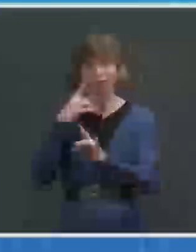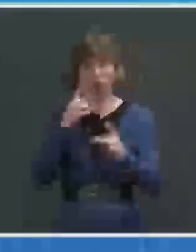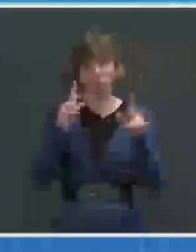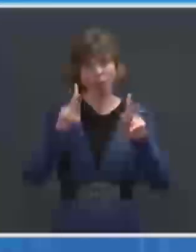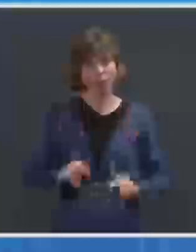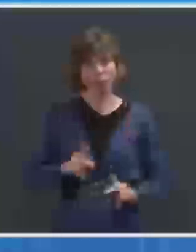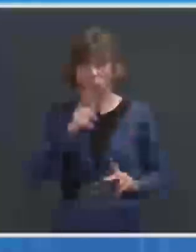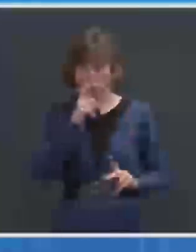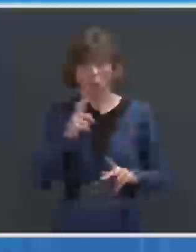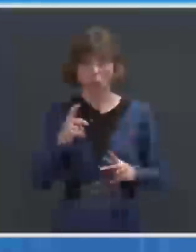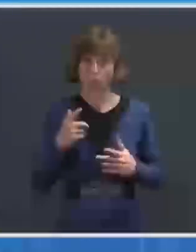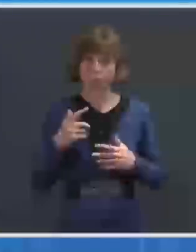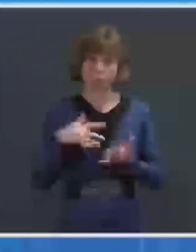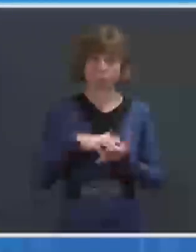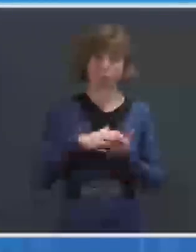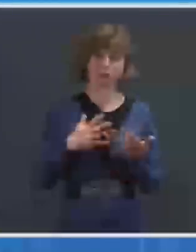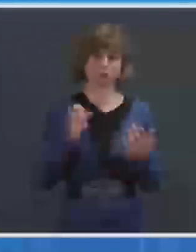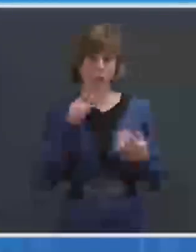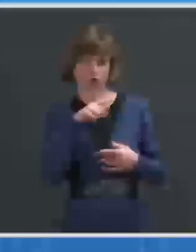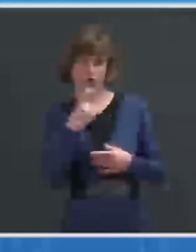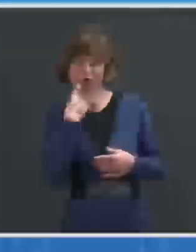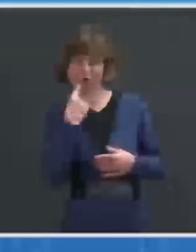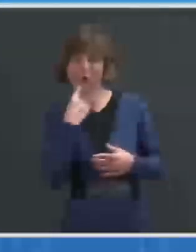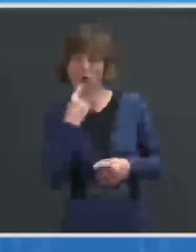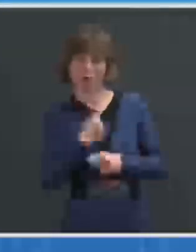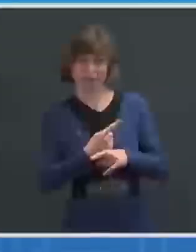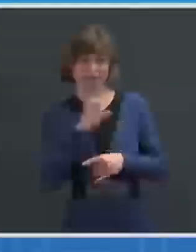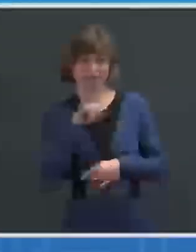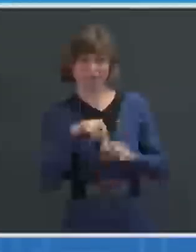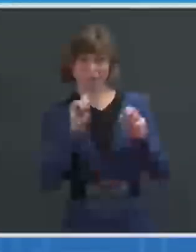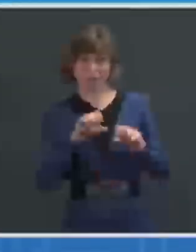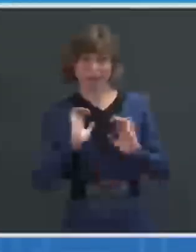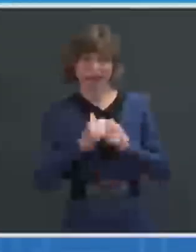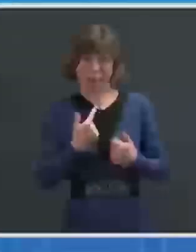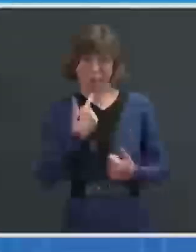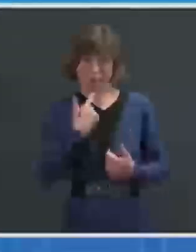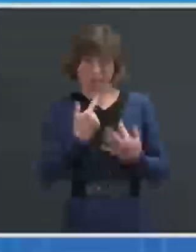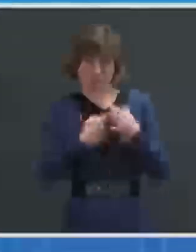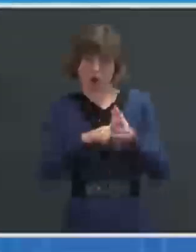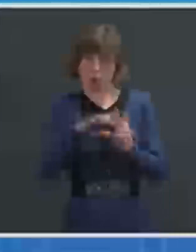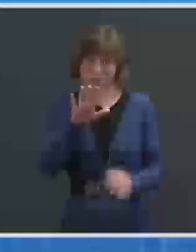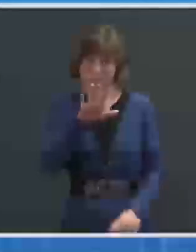was probably how all this started with 526.